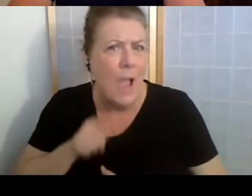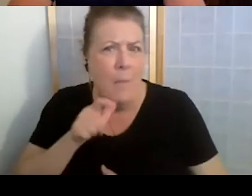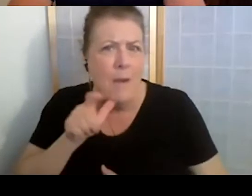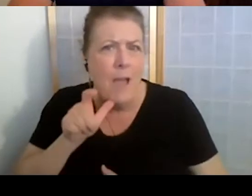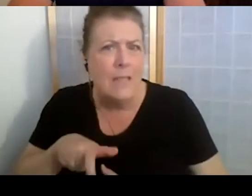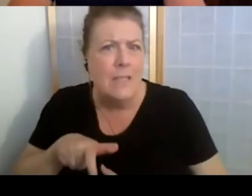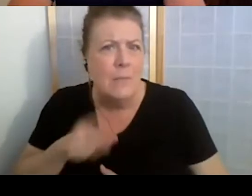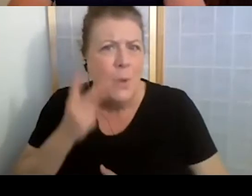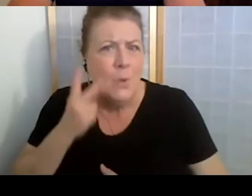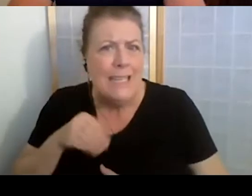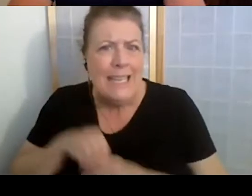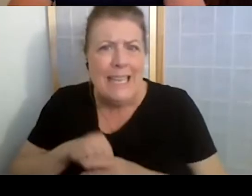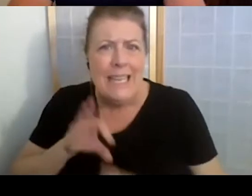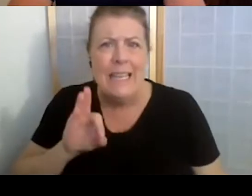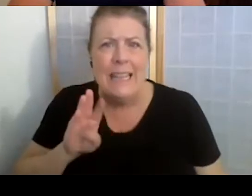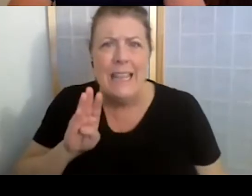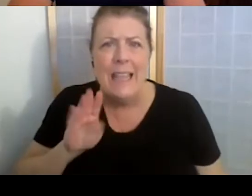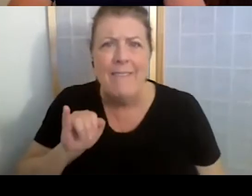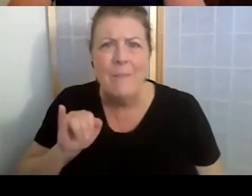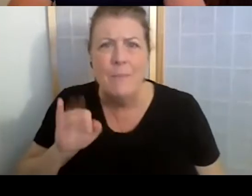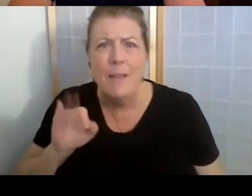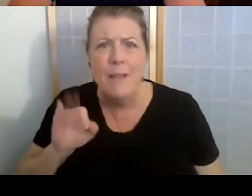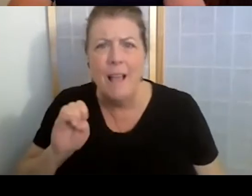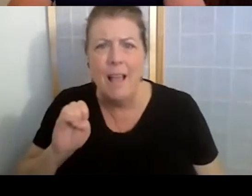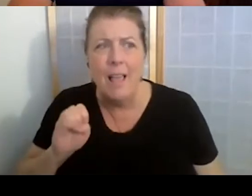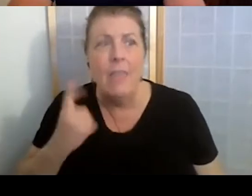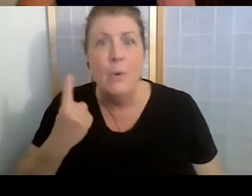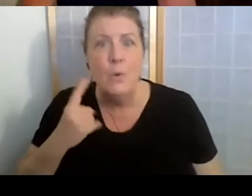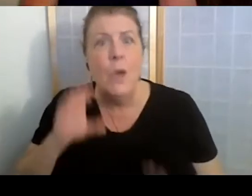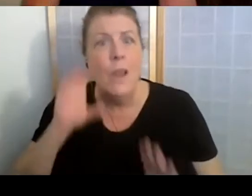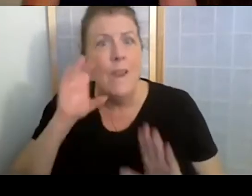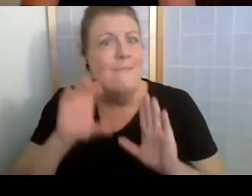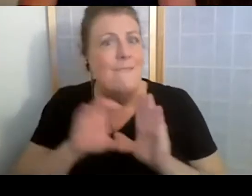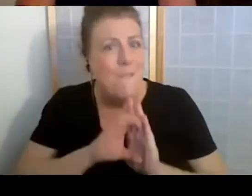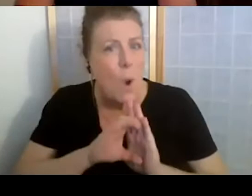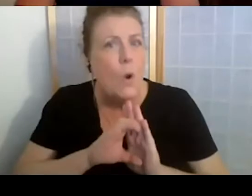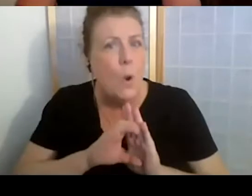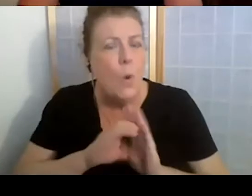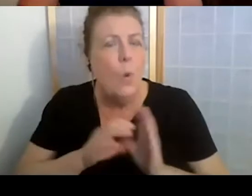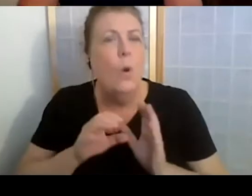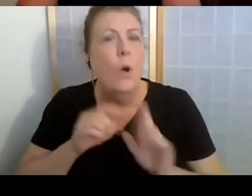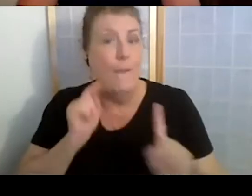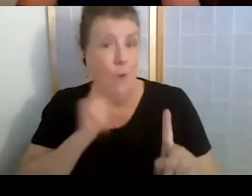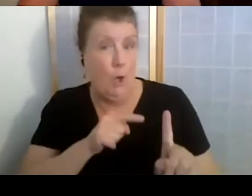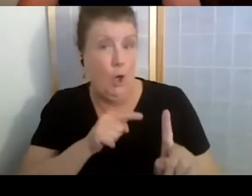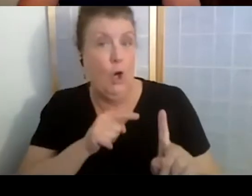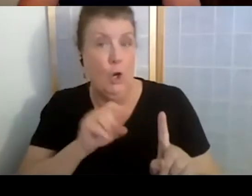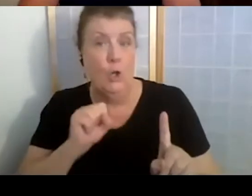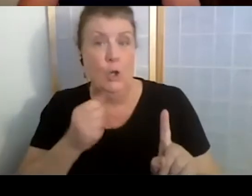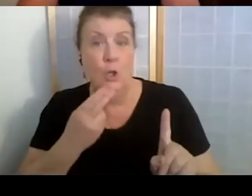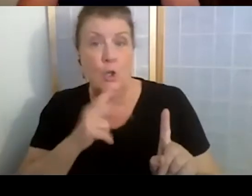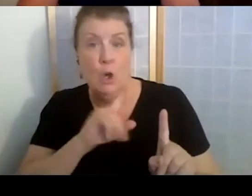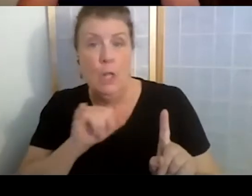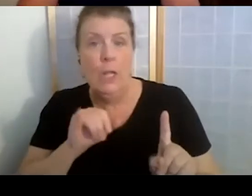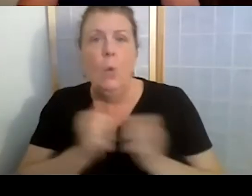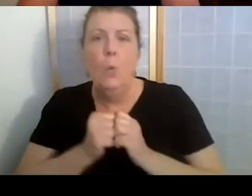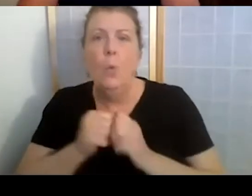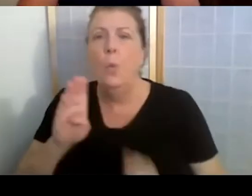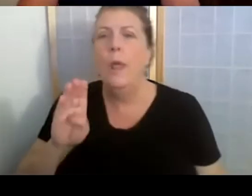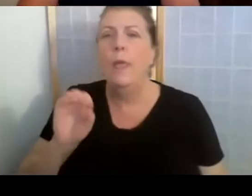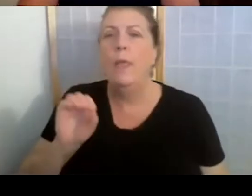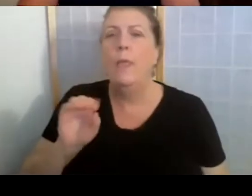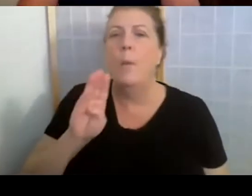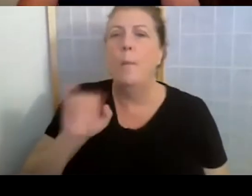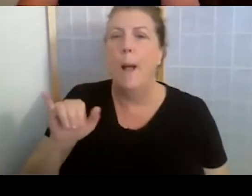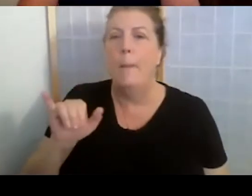these FBI files? And there was a photo of her with Bobby Seale. And so from there, I was like, what is she doing with Bobby Seale? That's